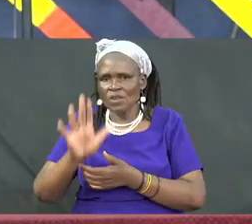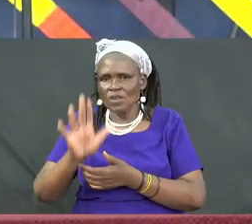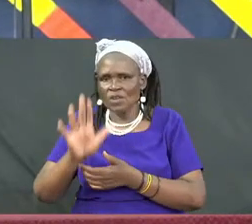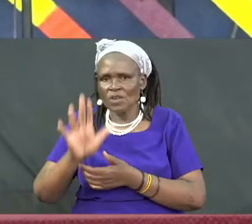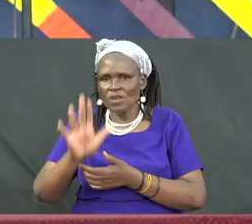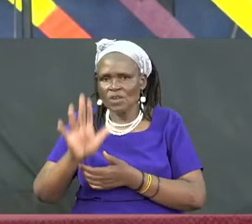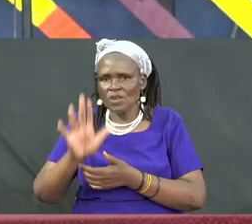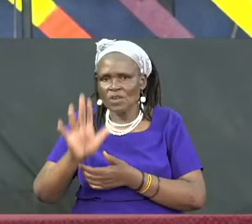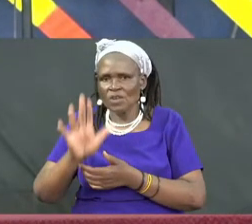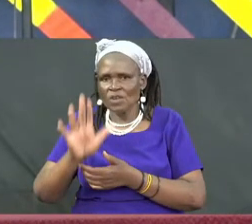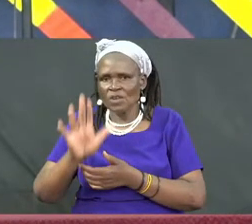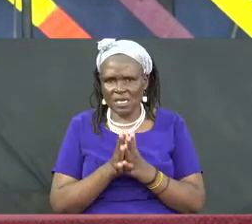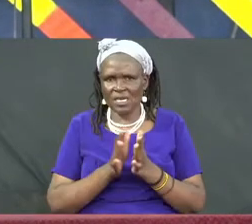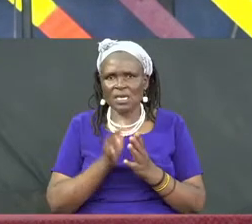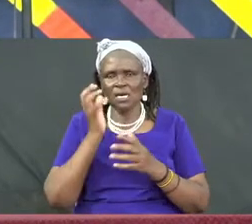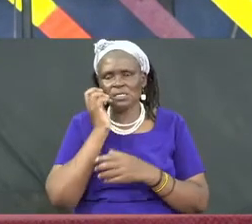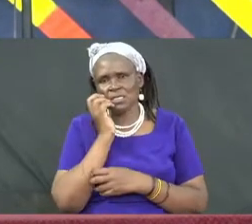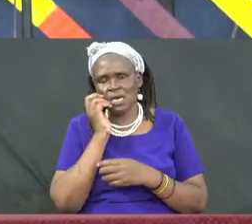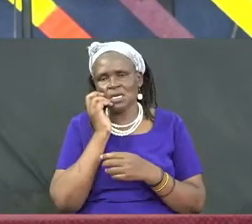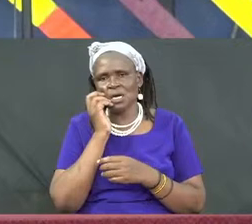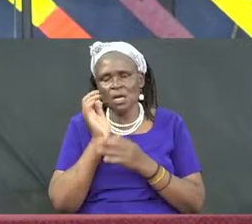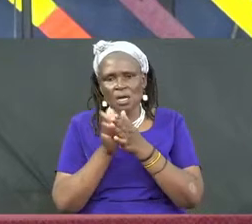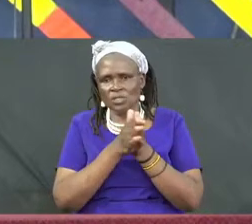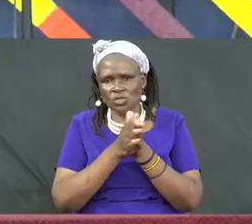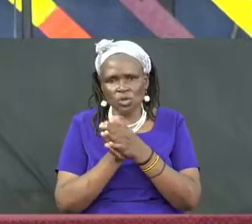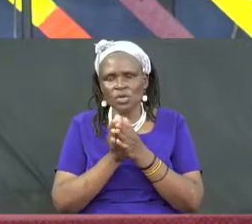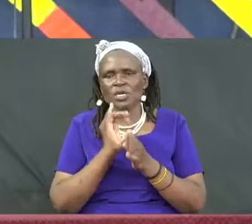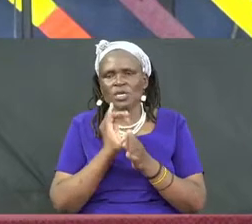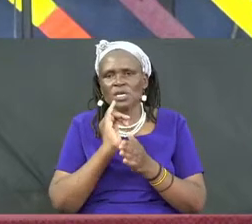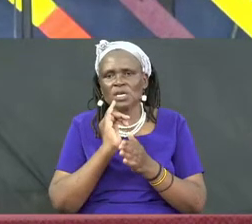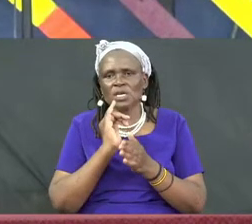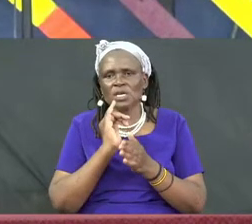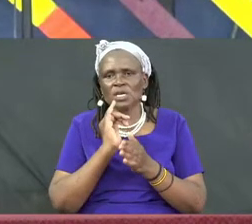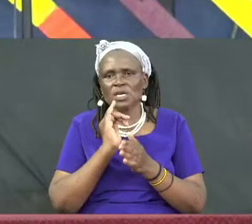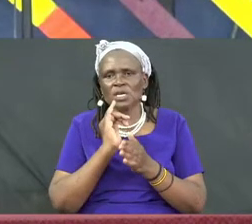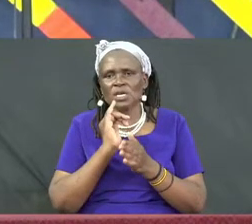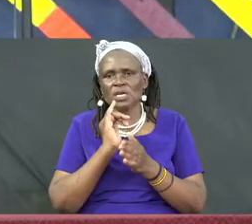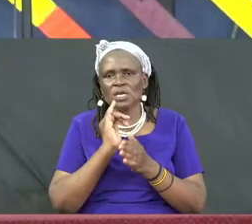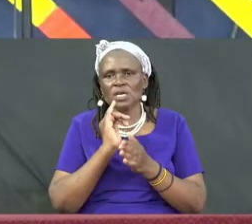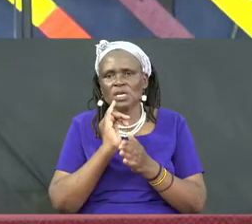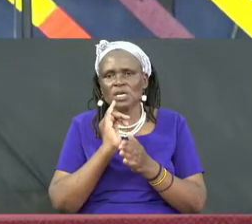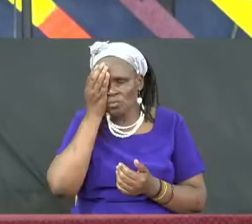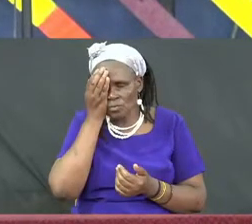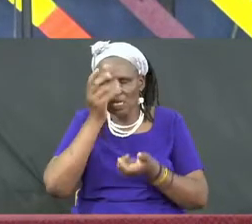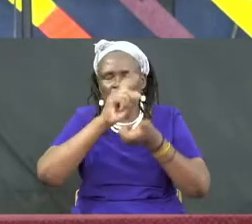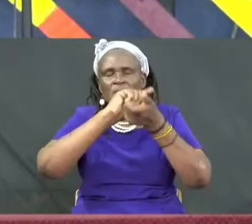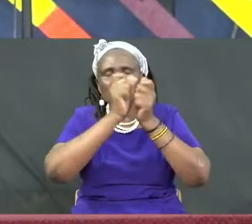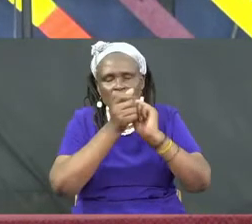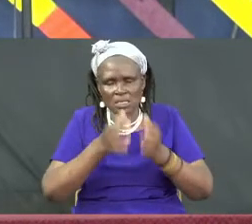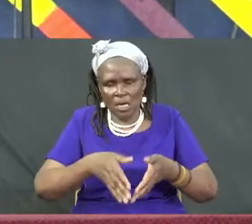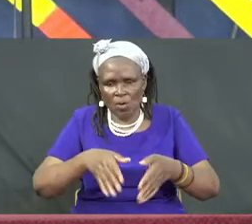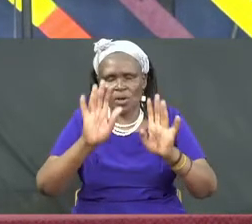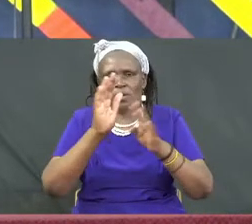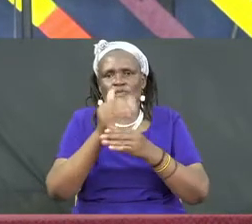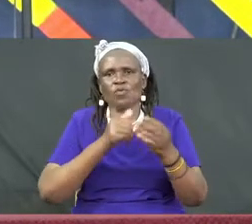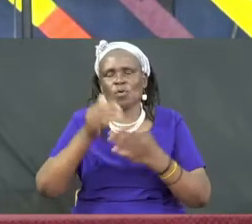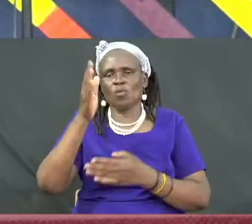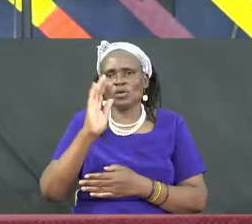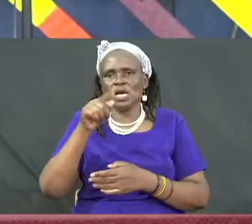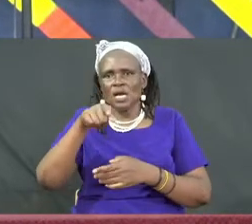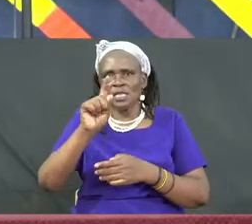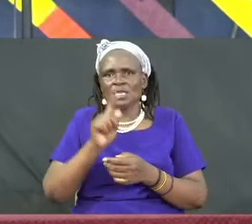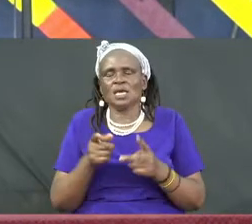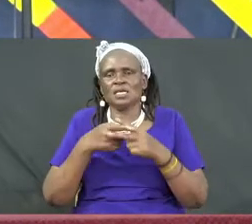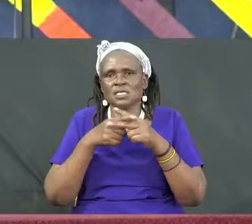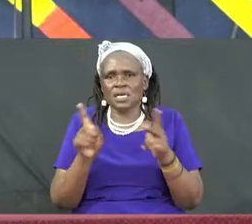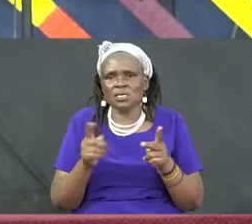a sad story is narrated there, because we learn that the children of Israel turned away from God. They began to